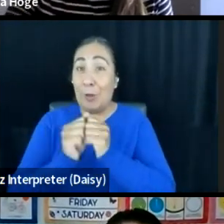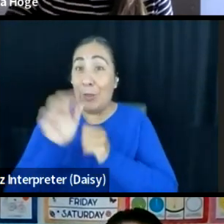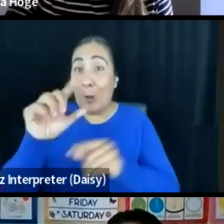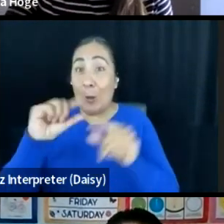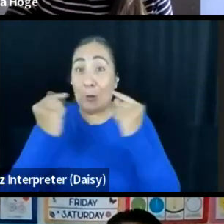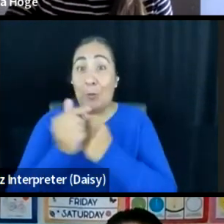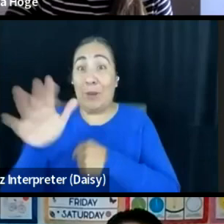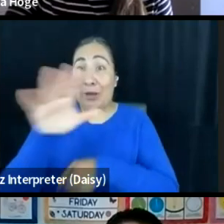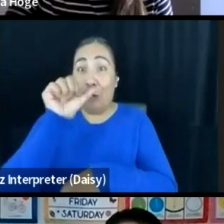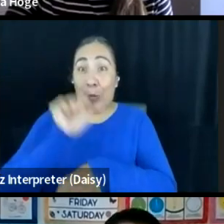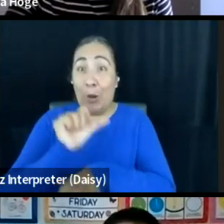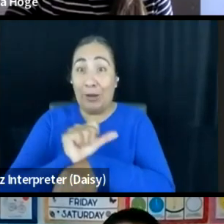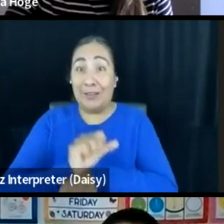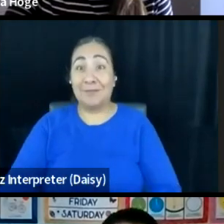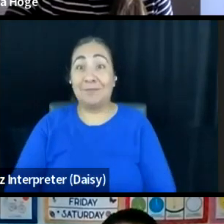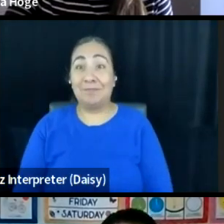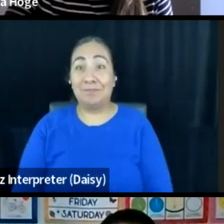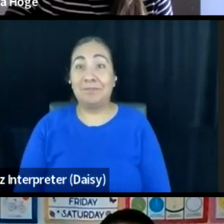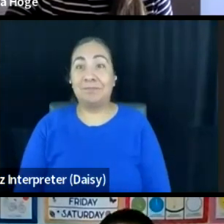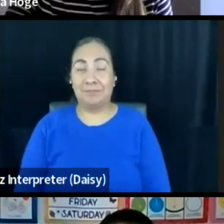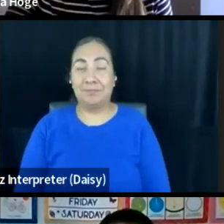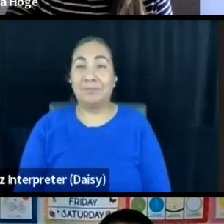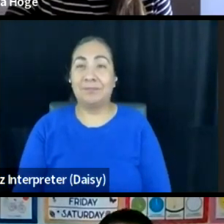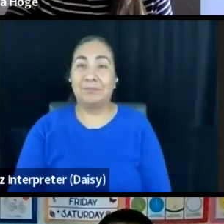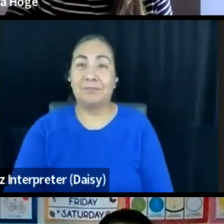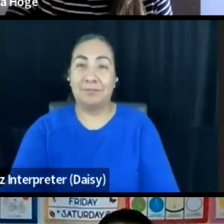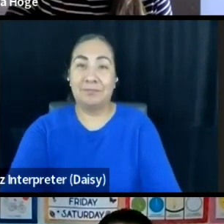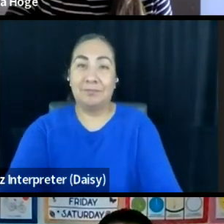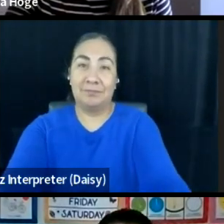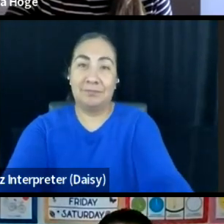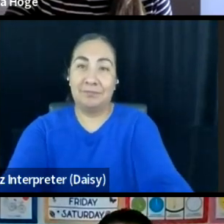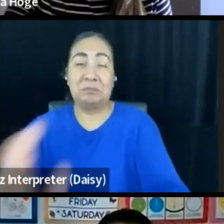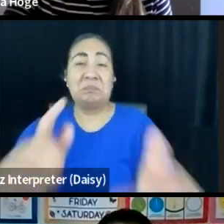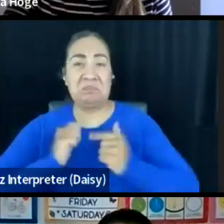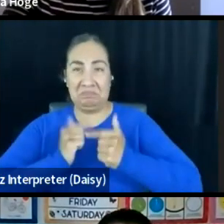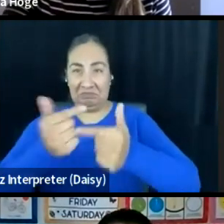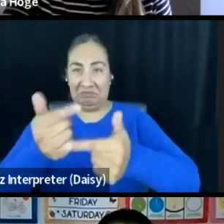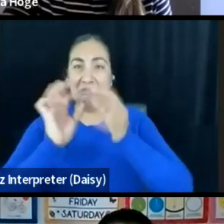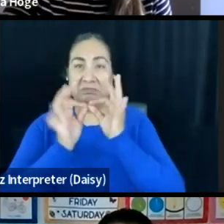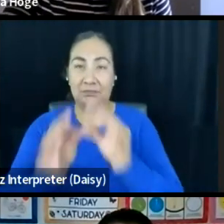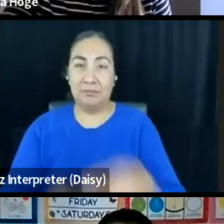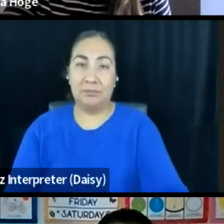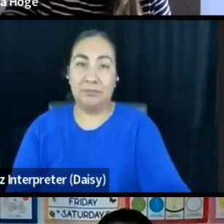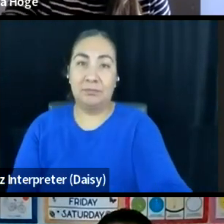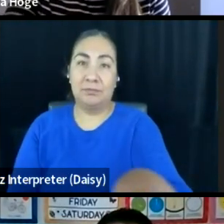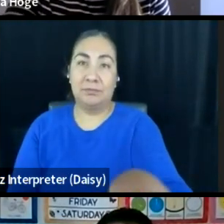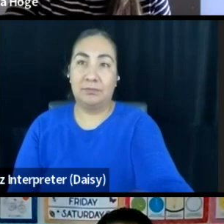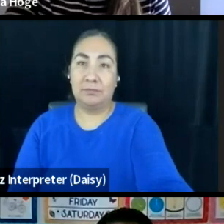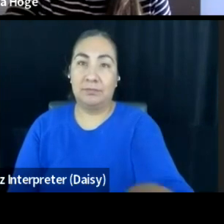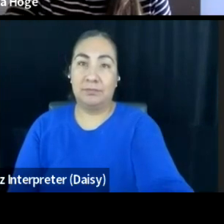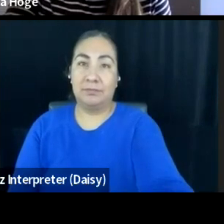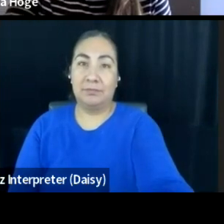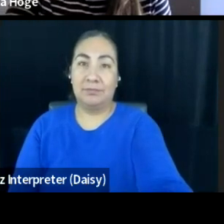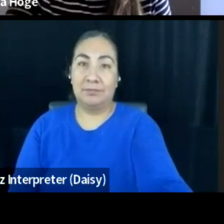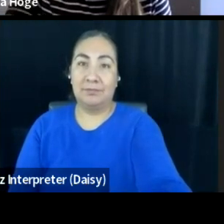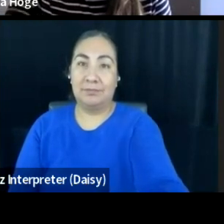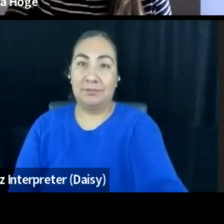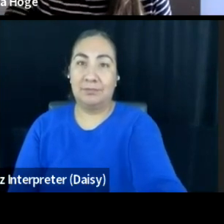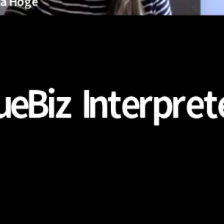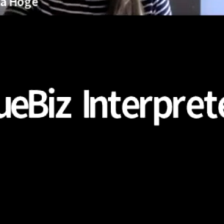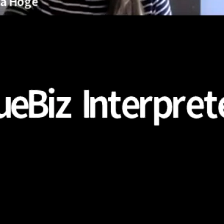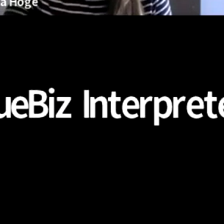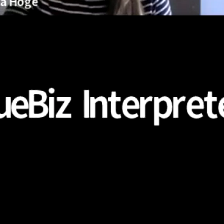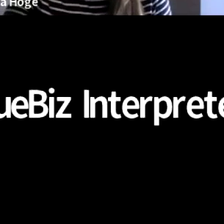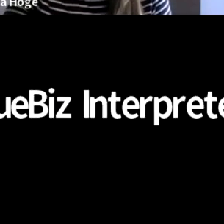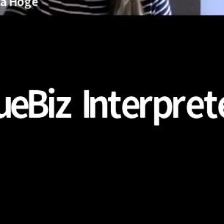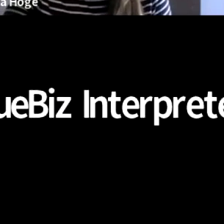done. Welcome. Hello, thank you, Rachel. This is exciting. And although I presented yesterday, it's